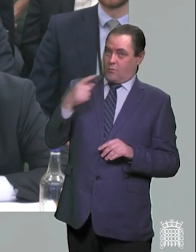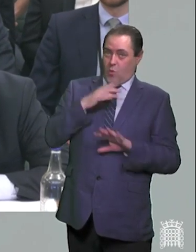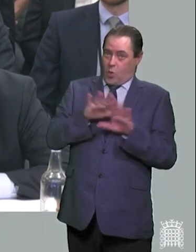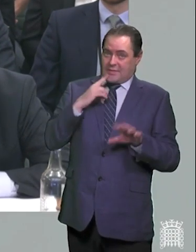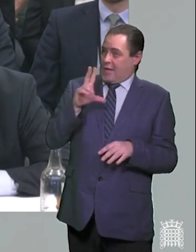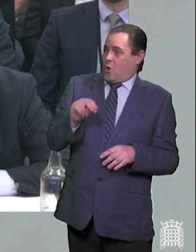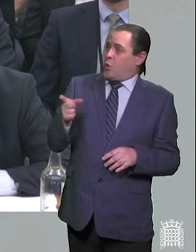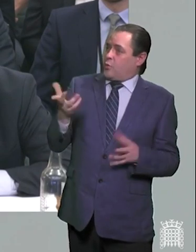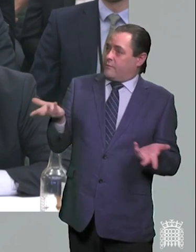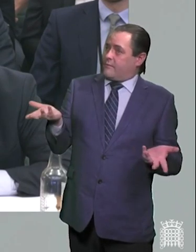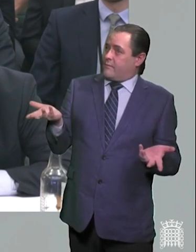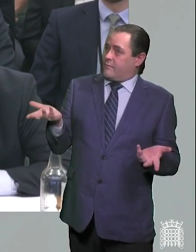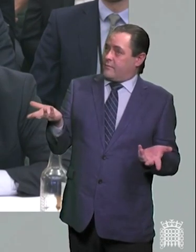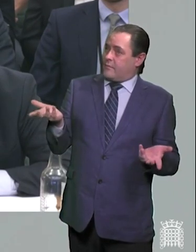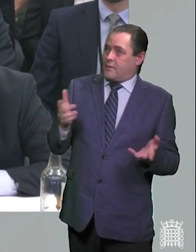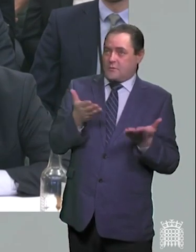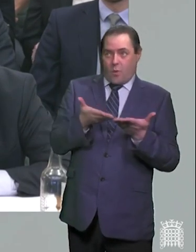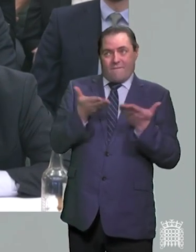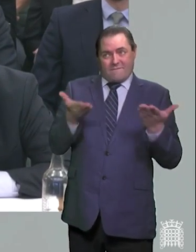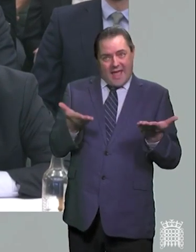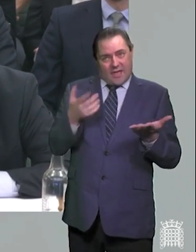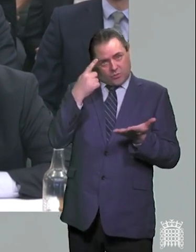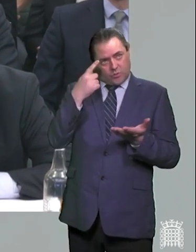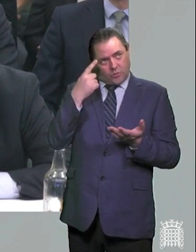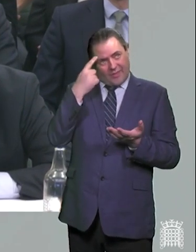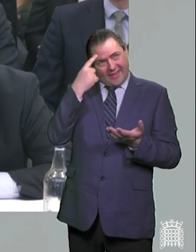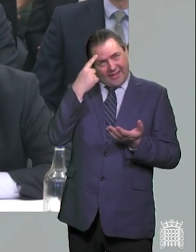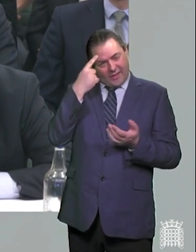of And people so I saw. it would be quite fair to conclude that